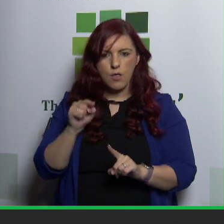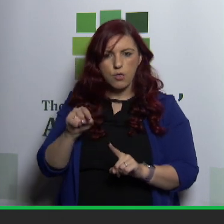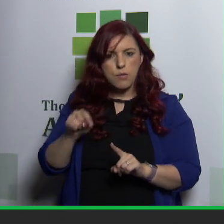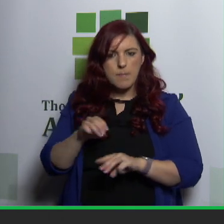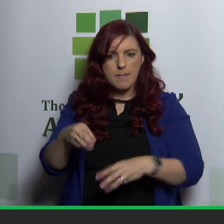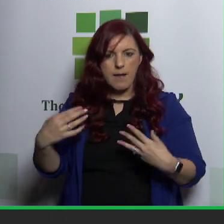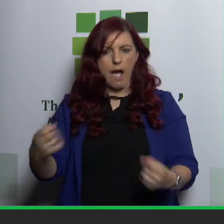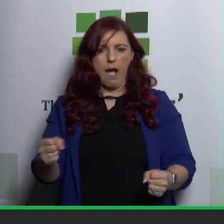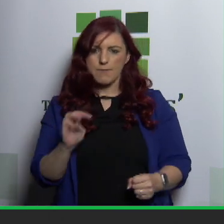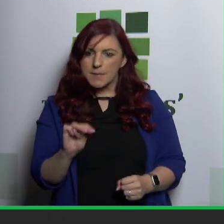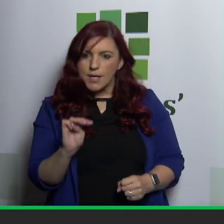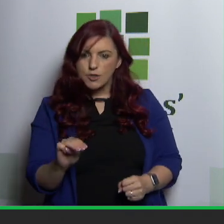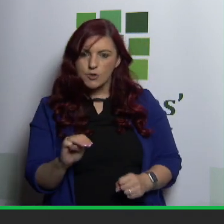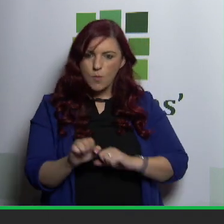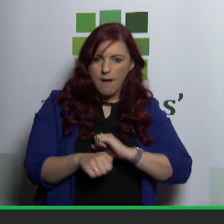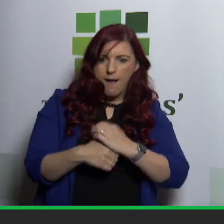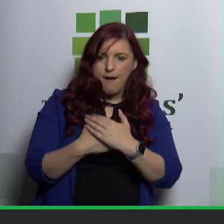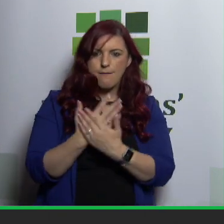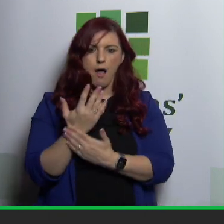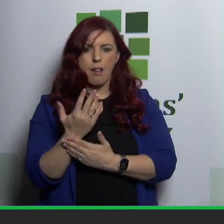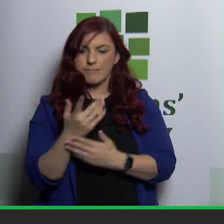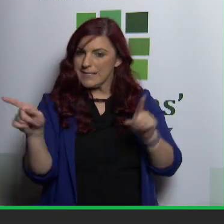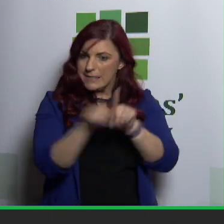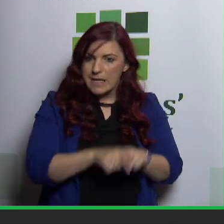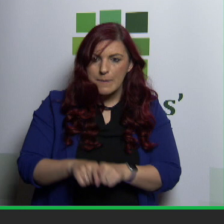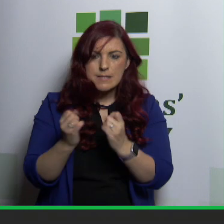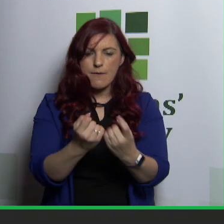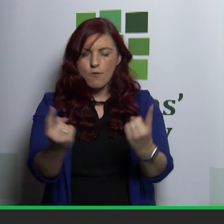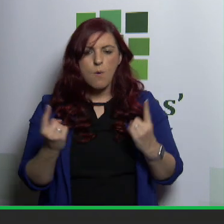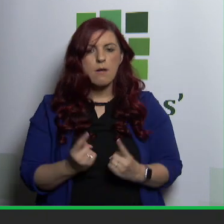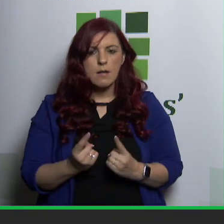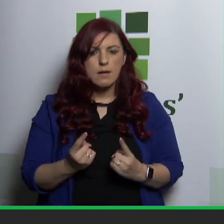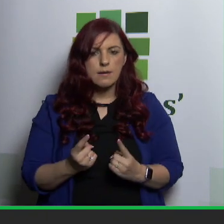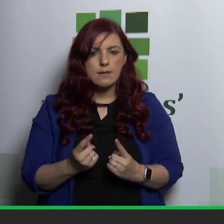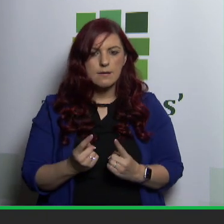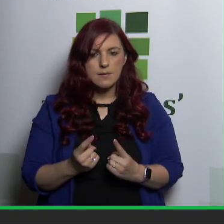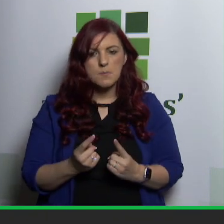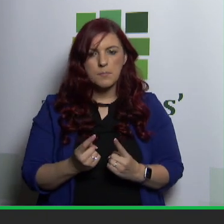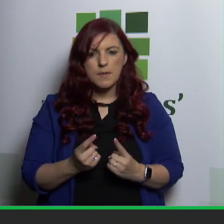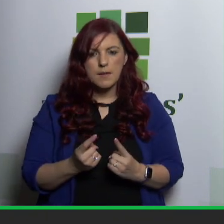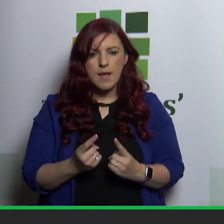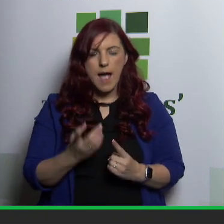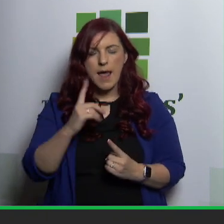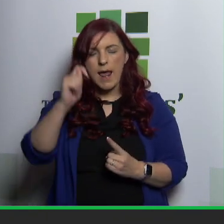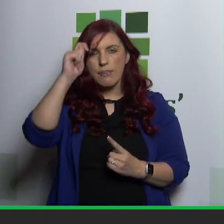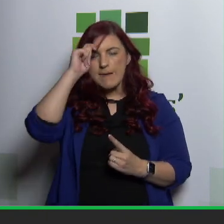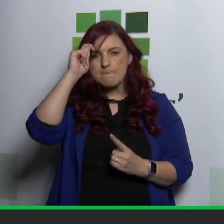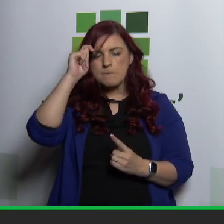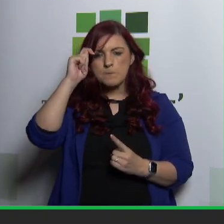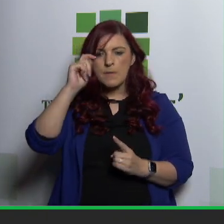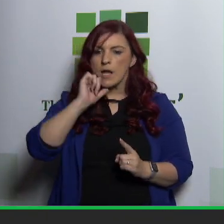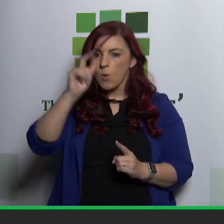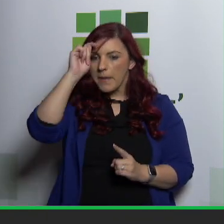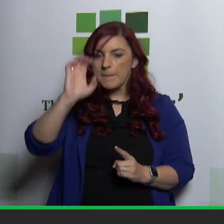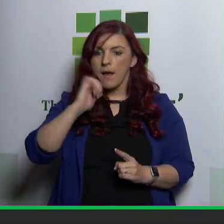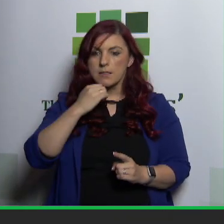have the potential to evolve just like the rest of humanity, just like every other person. And I don't think that because